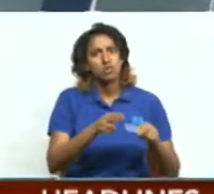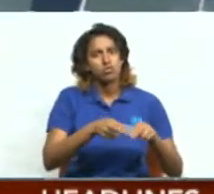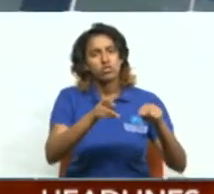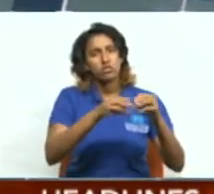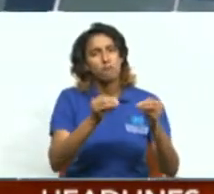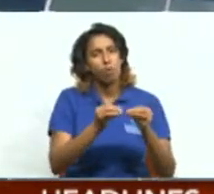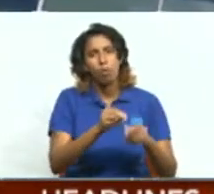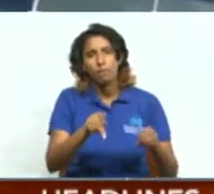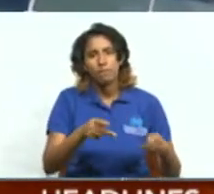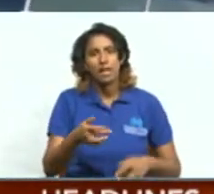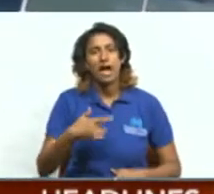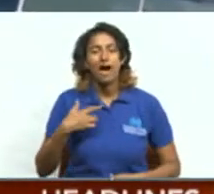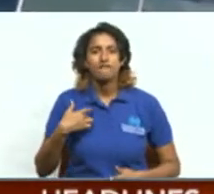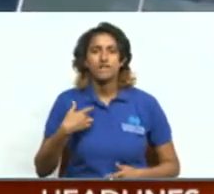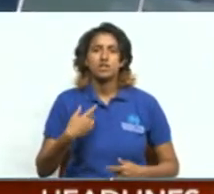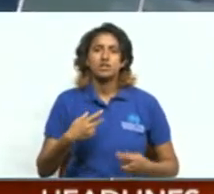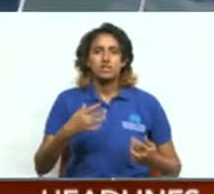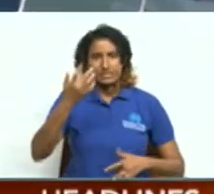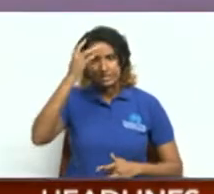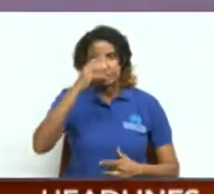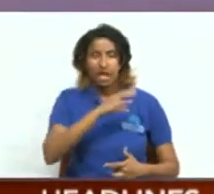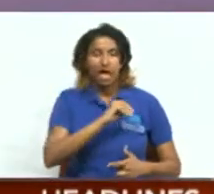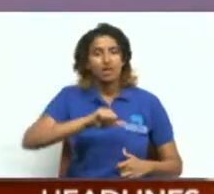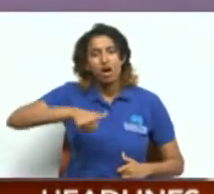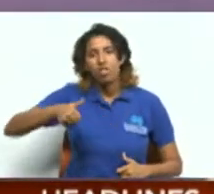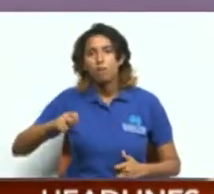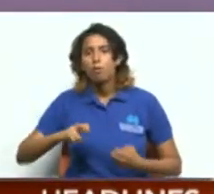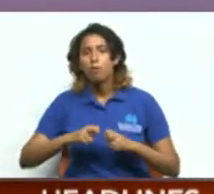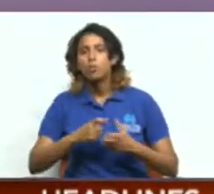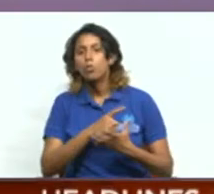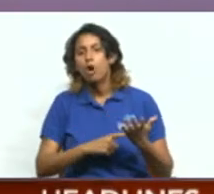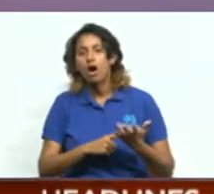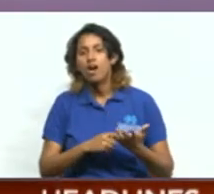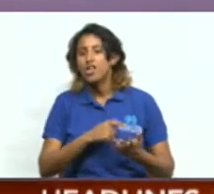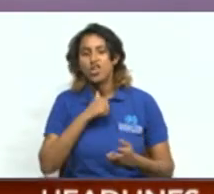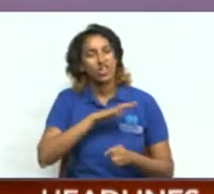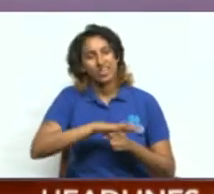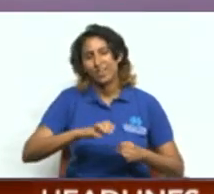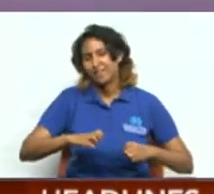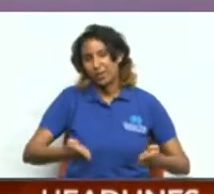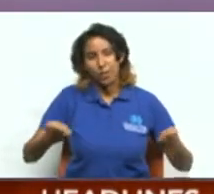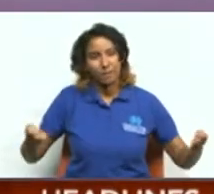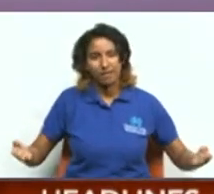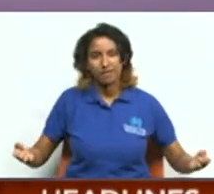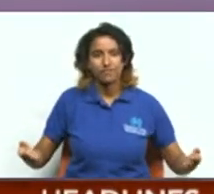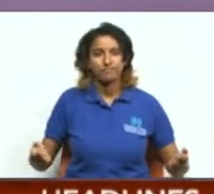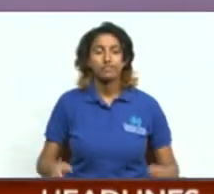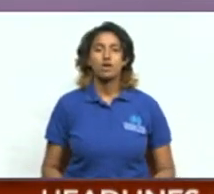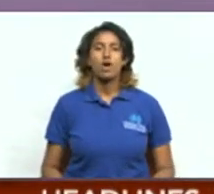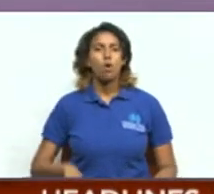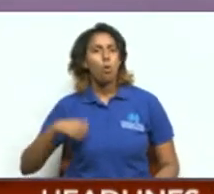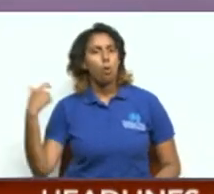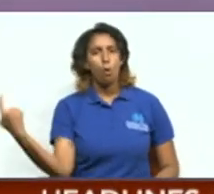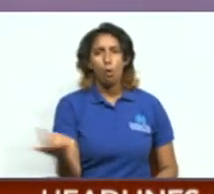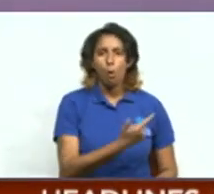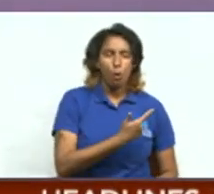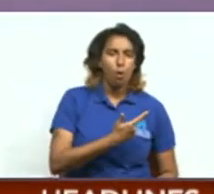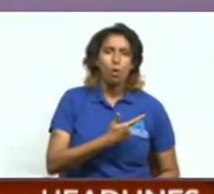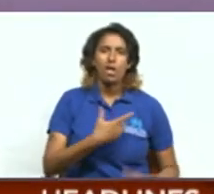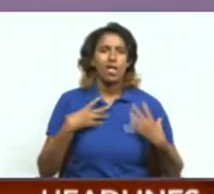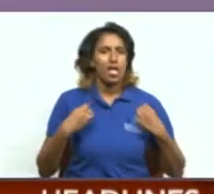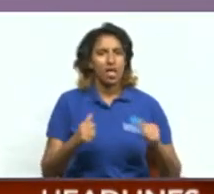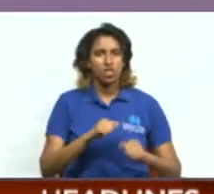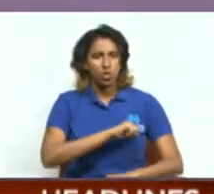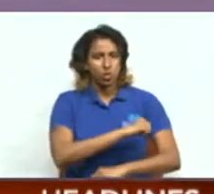funds, state collaboration, and equipment. Every single regional health authority. So we're talking Grandy, Sando,